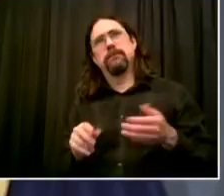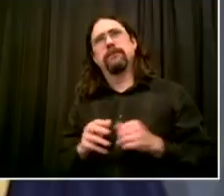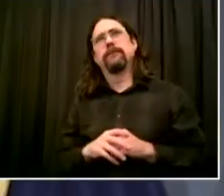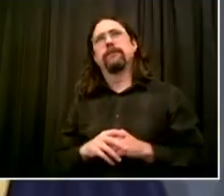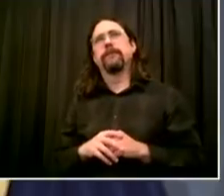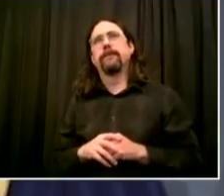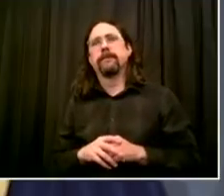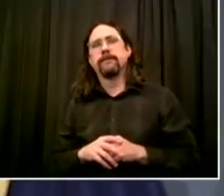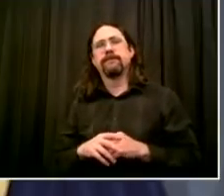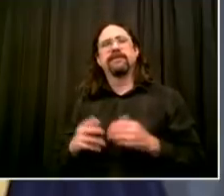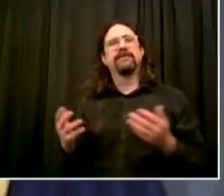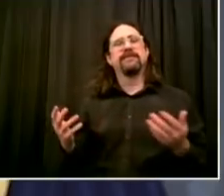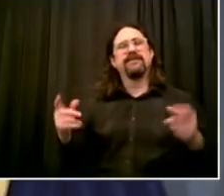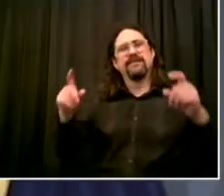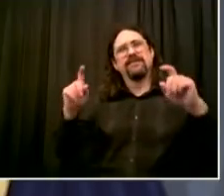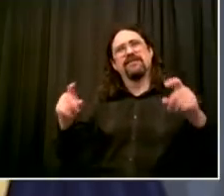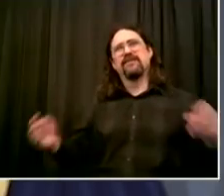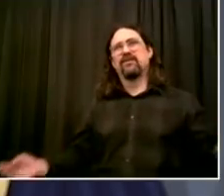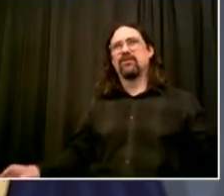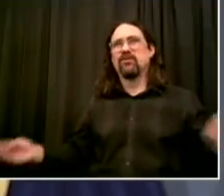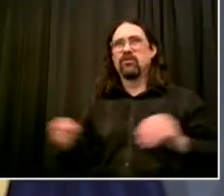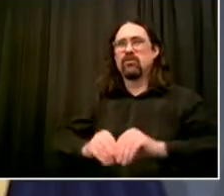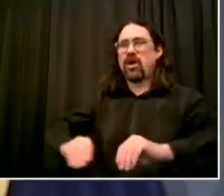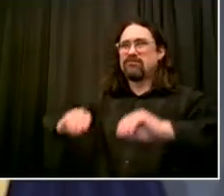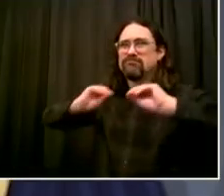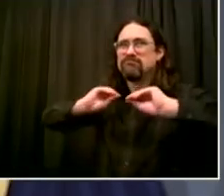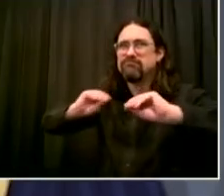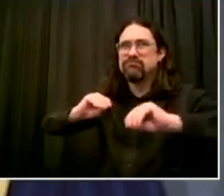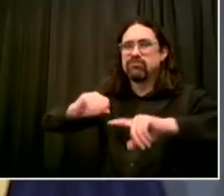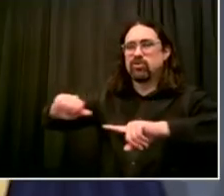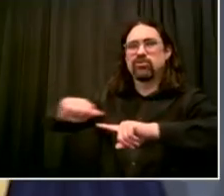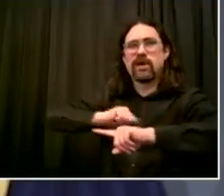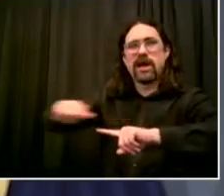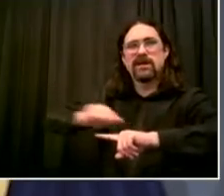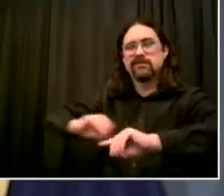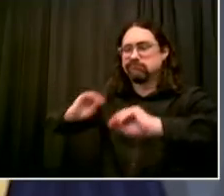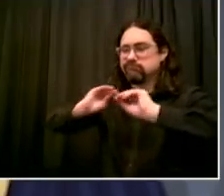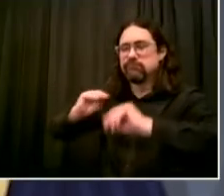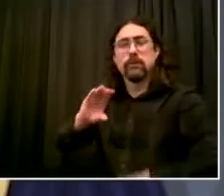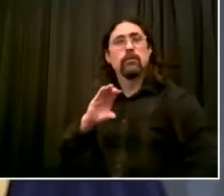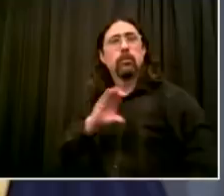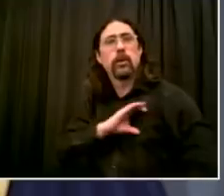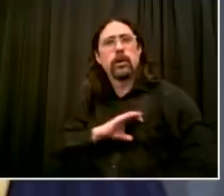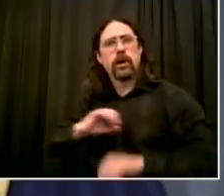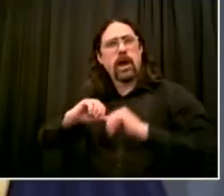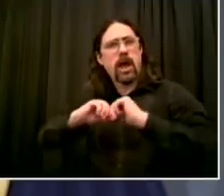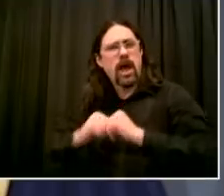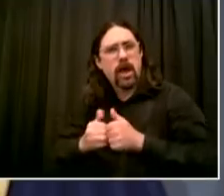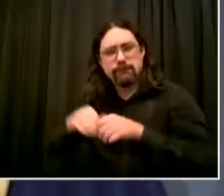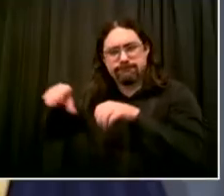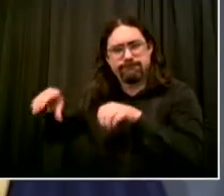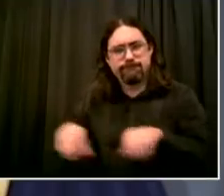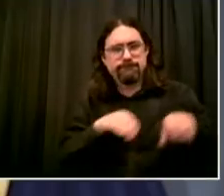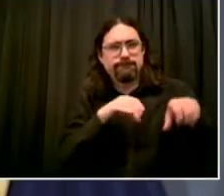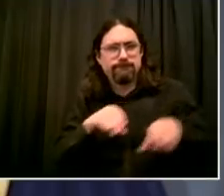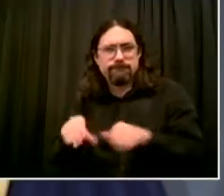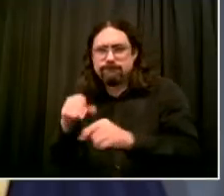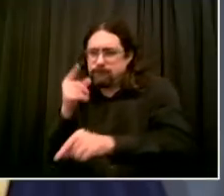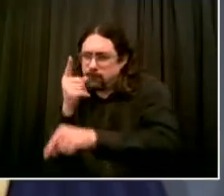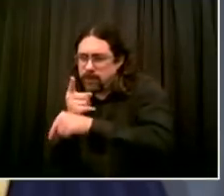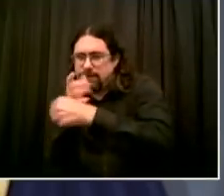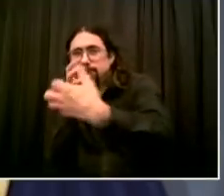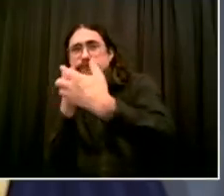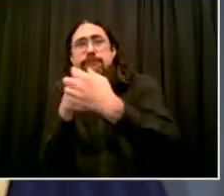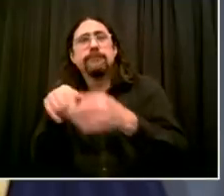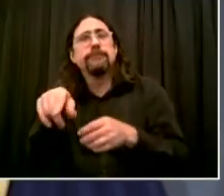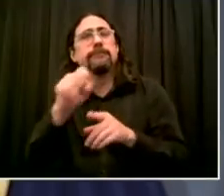to communities. So we need that. But to your question, are there areas where, like we said, we're taking police away from street vending? We can do that